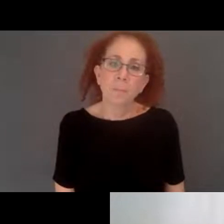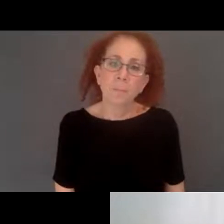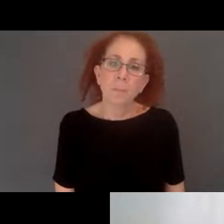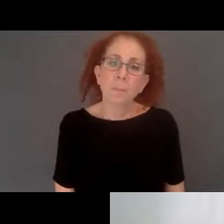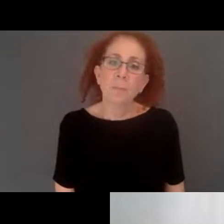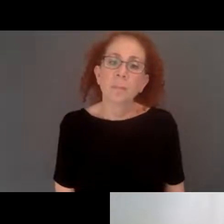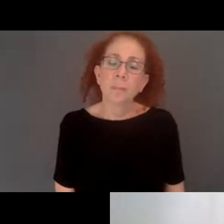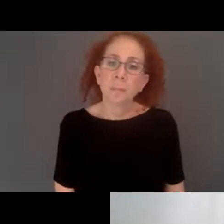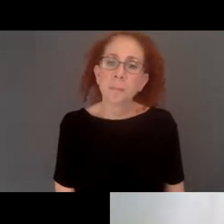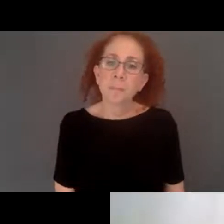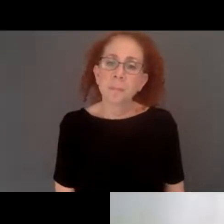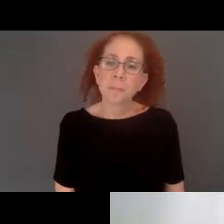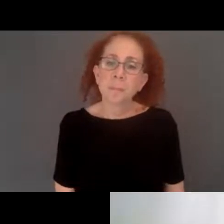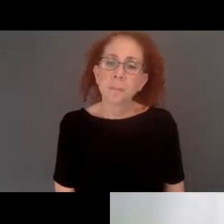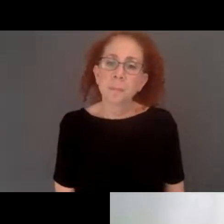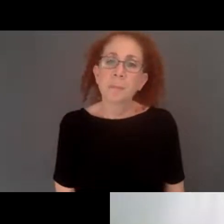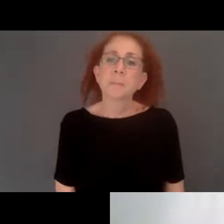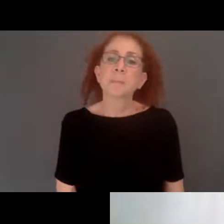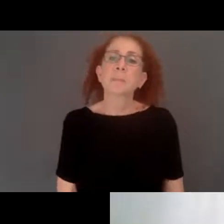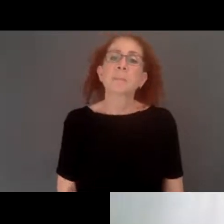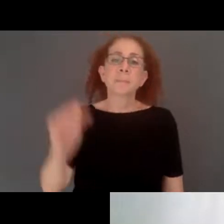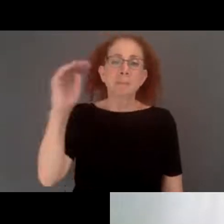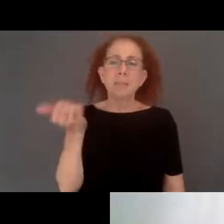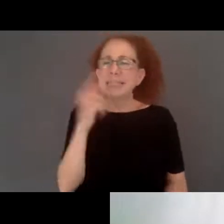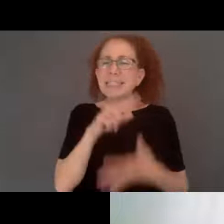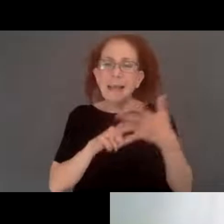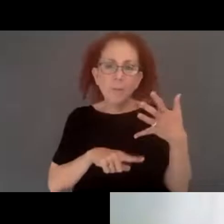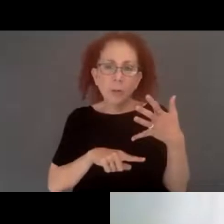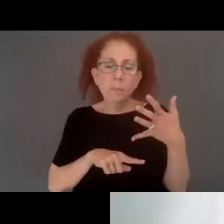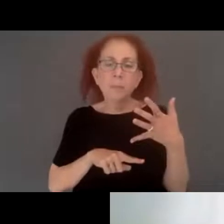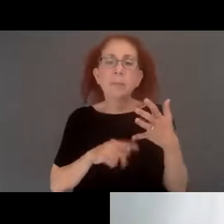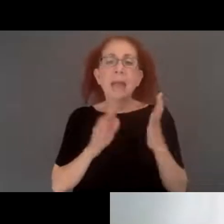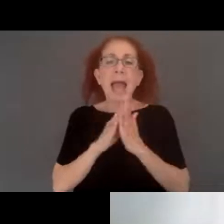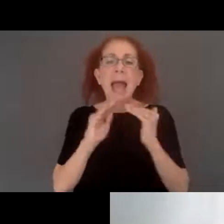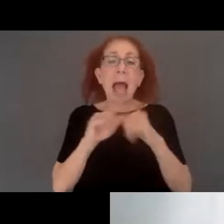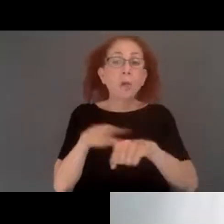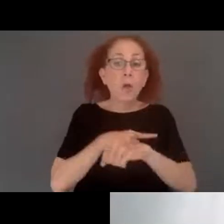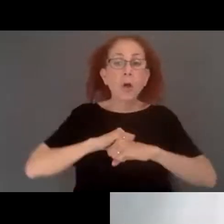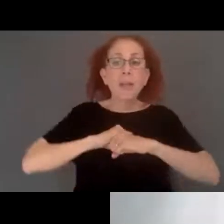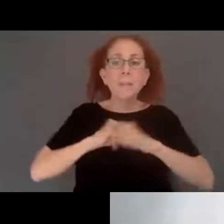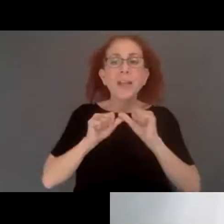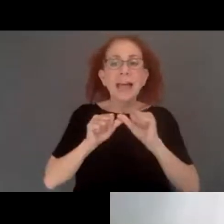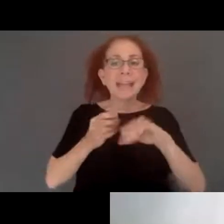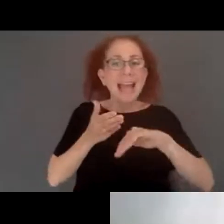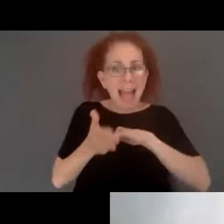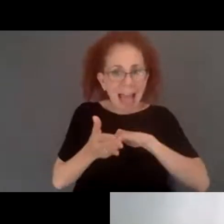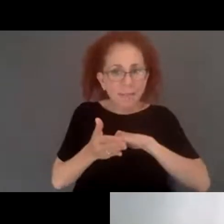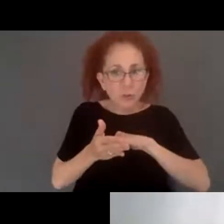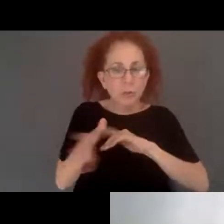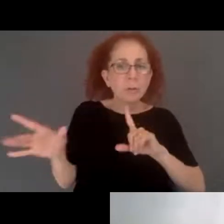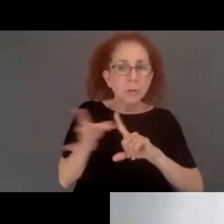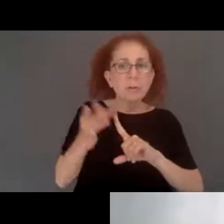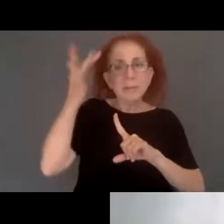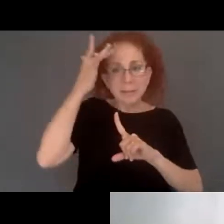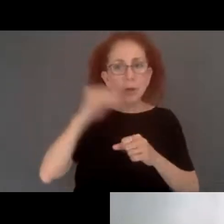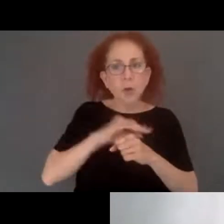Great. So then there's a few questions here about kind of how long immunity lasts after someone contracts COVID